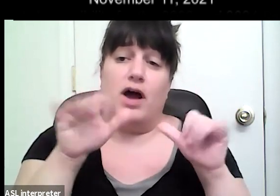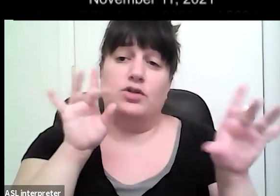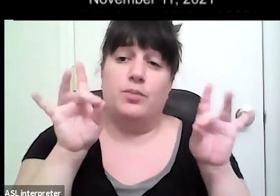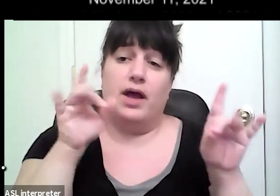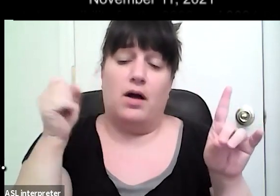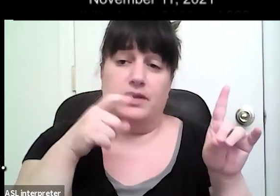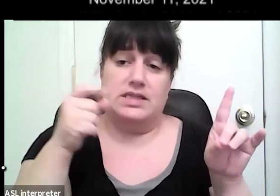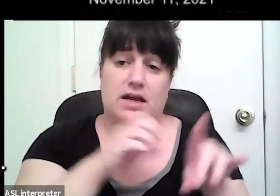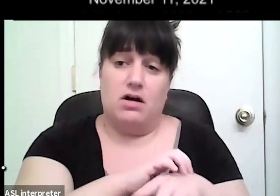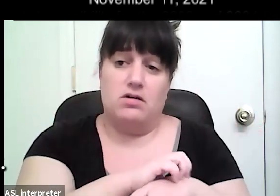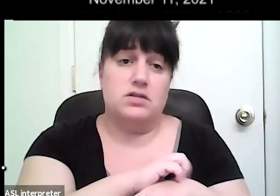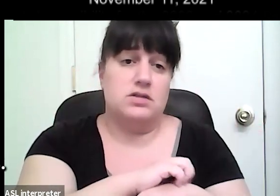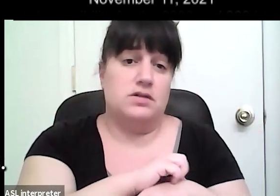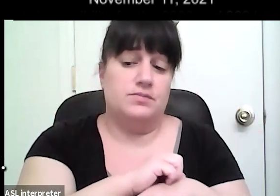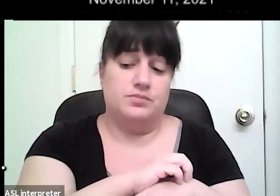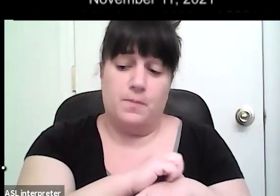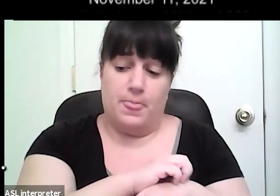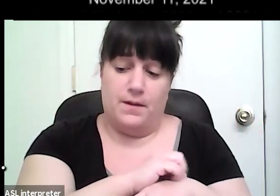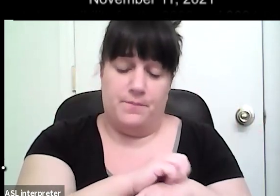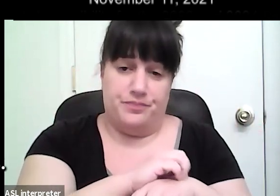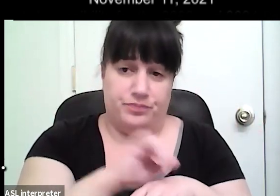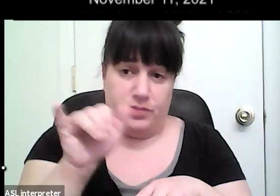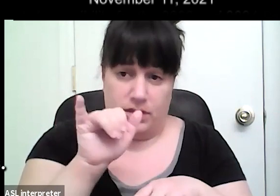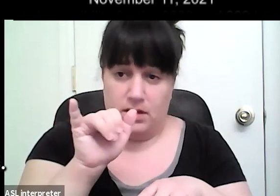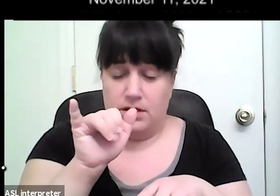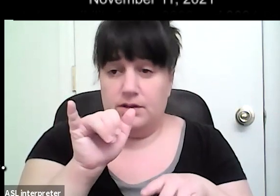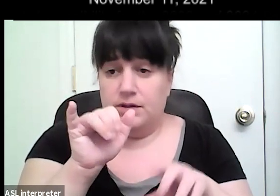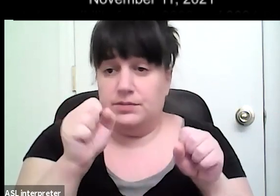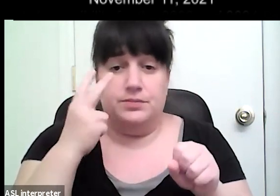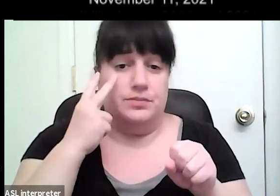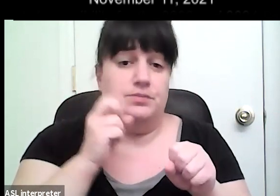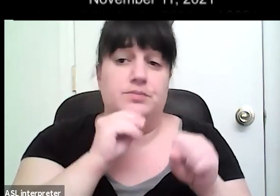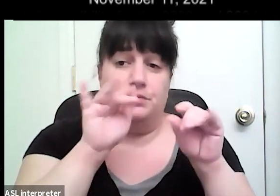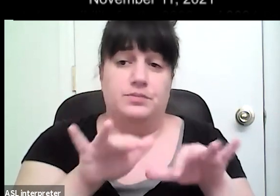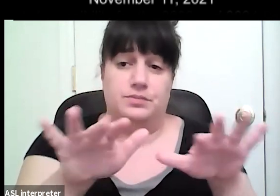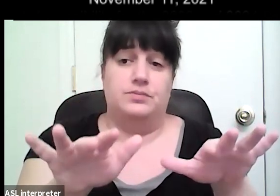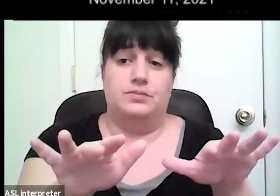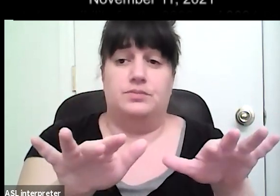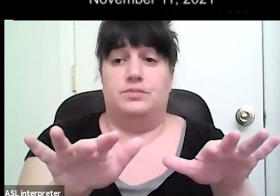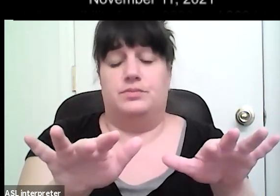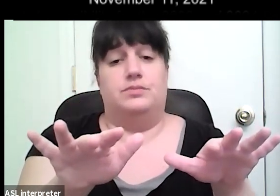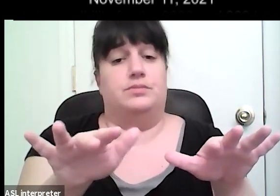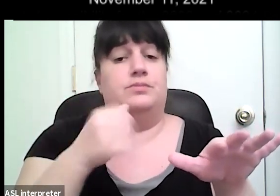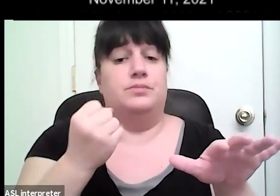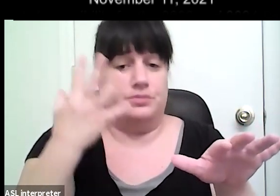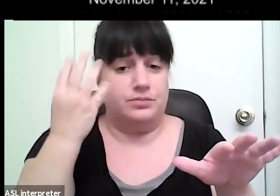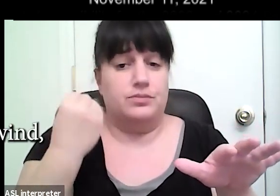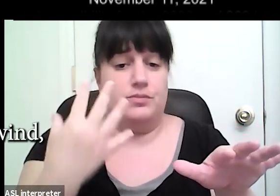signals, such as those that the sighted people can see on the sand dunes. And those sand dunes kind of give a lot of